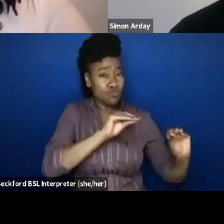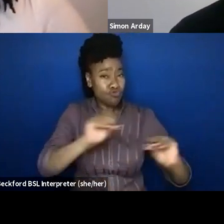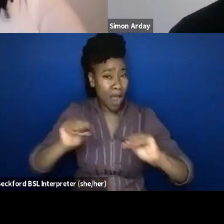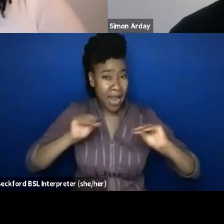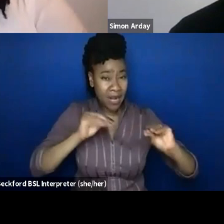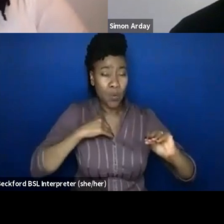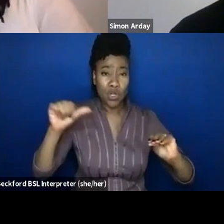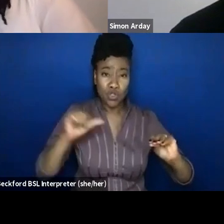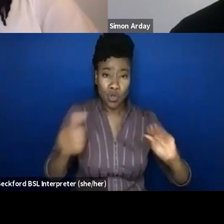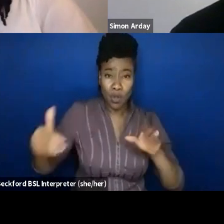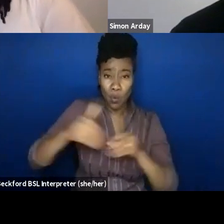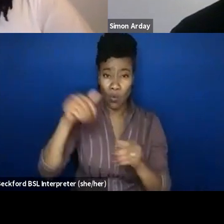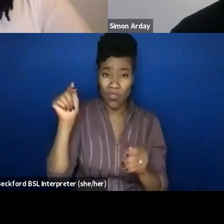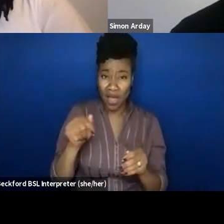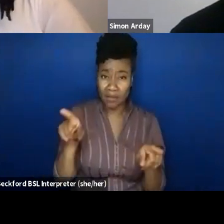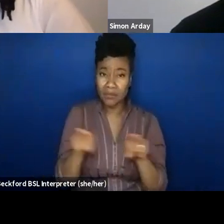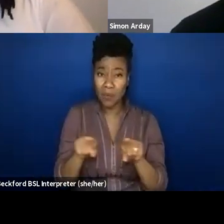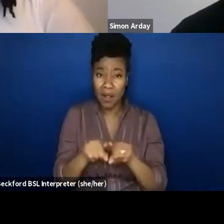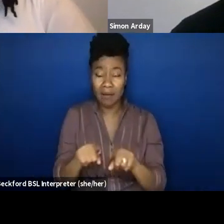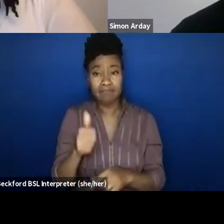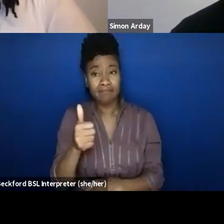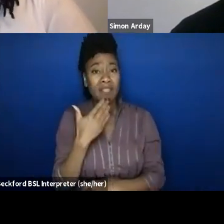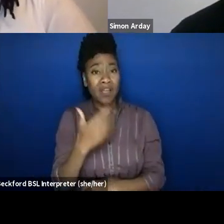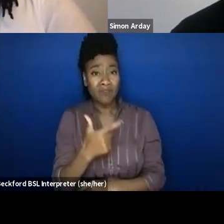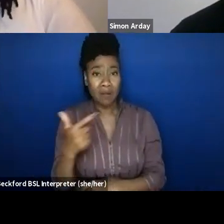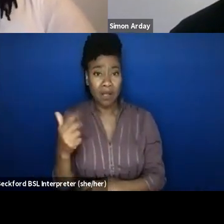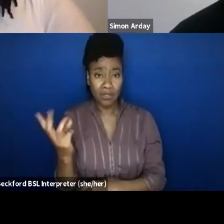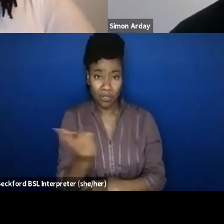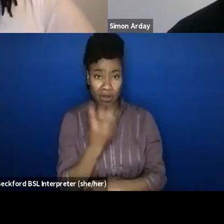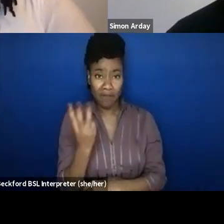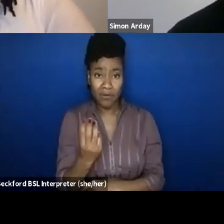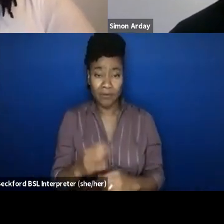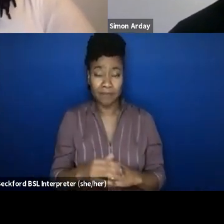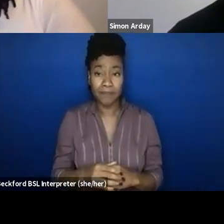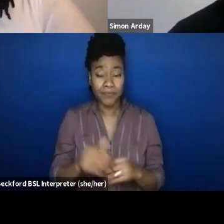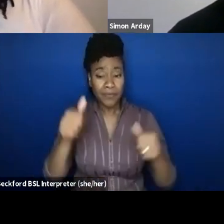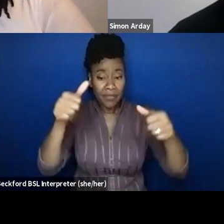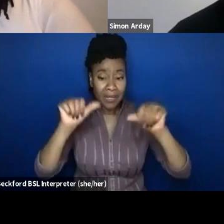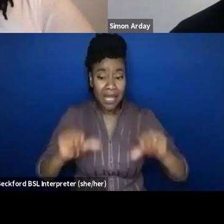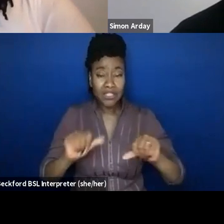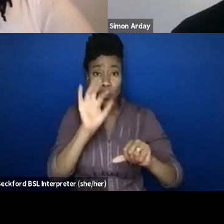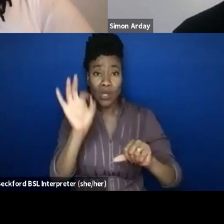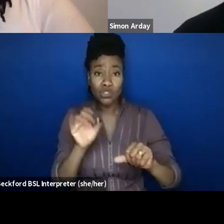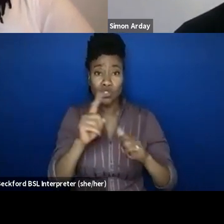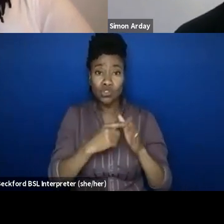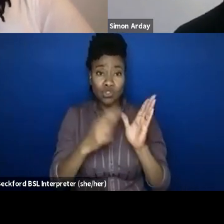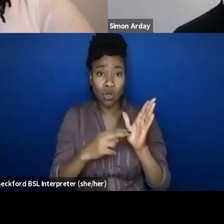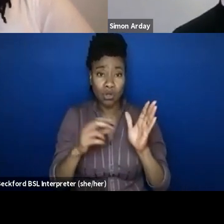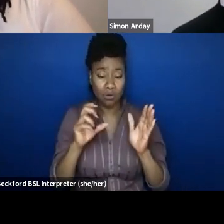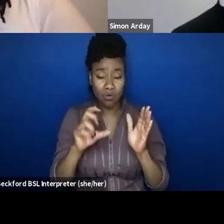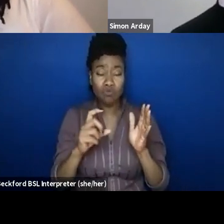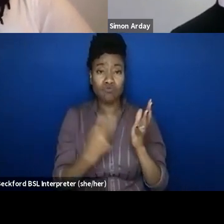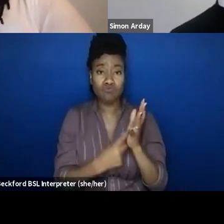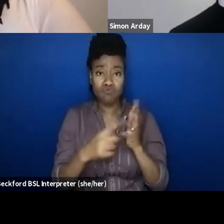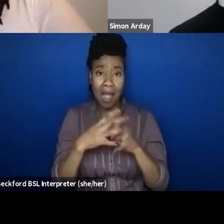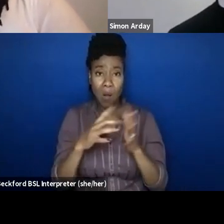Thank you. Thank you very much, all three of you. The next question comes from John Crowley from Greenwich